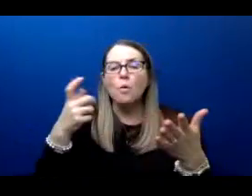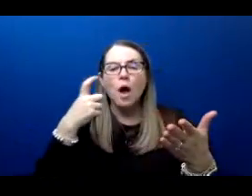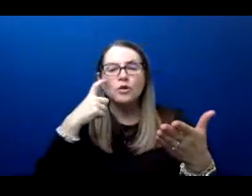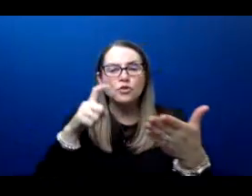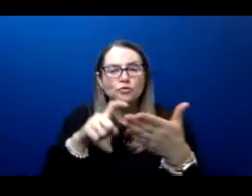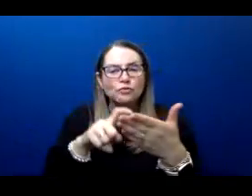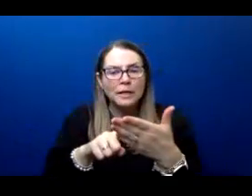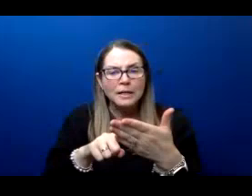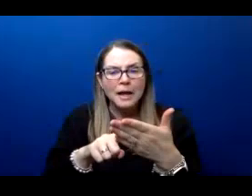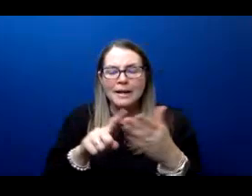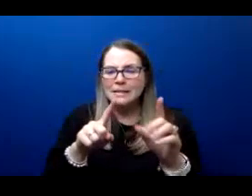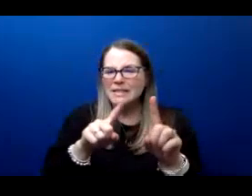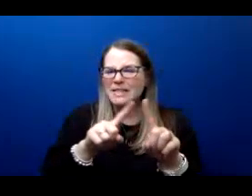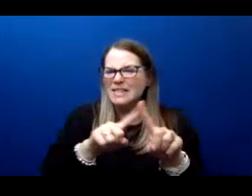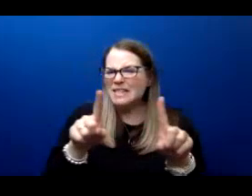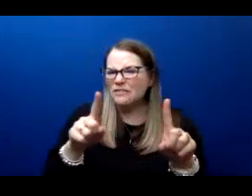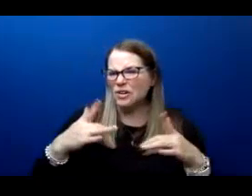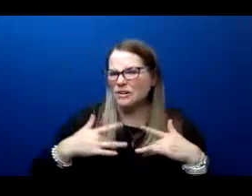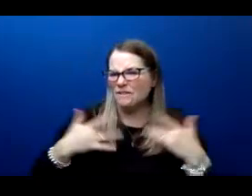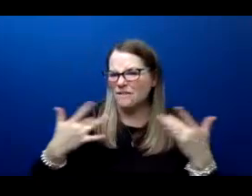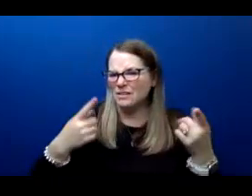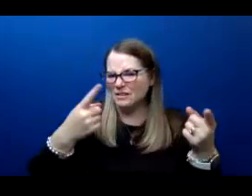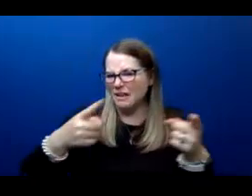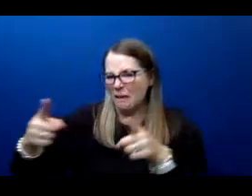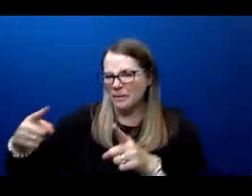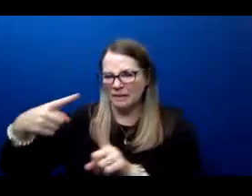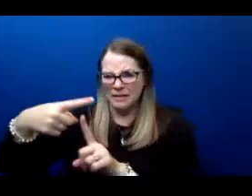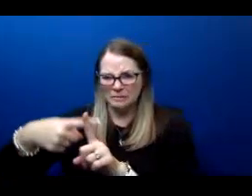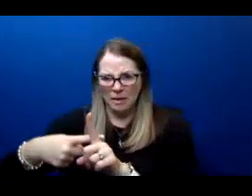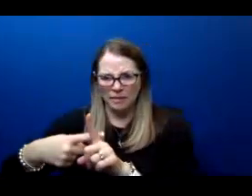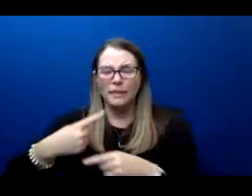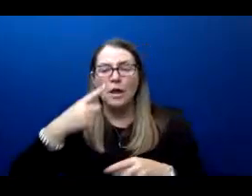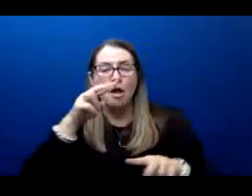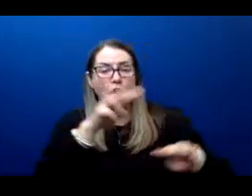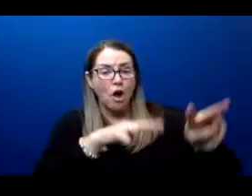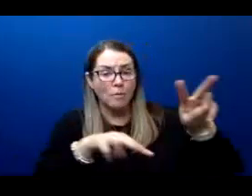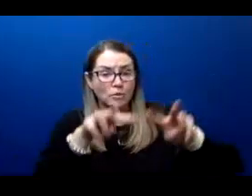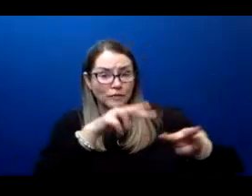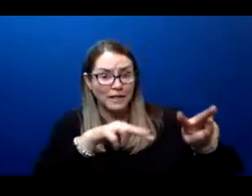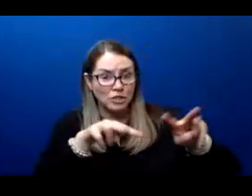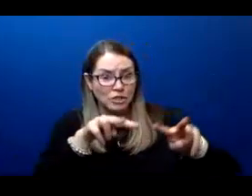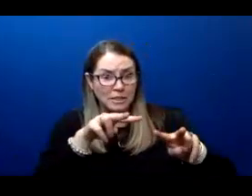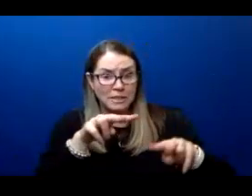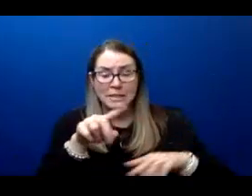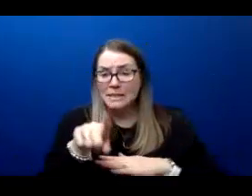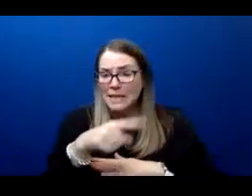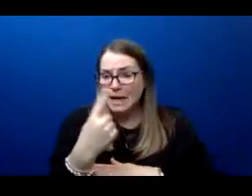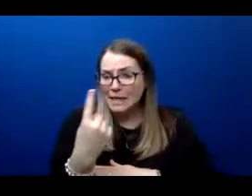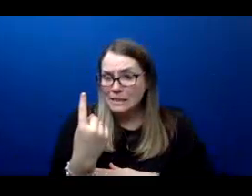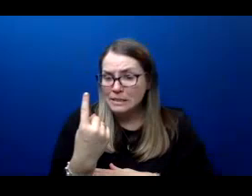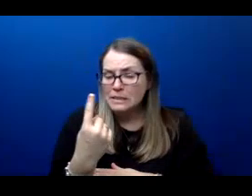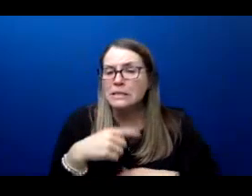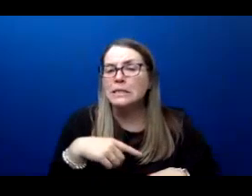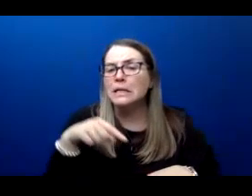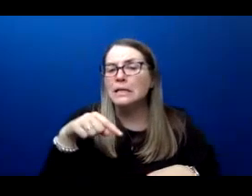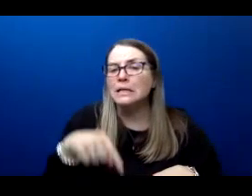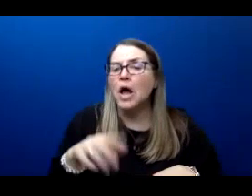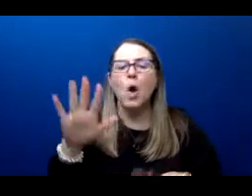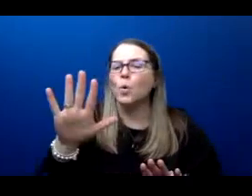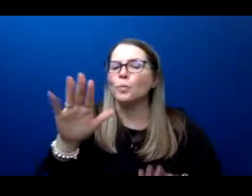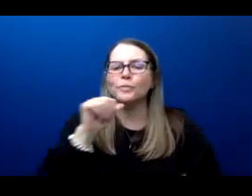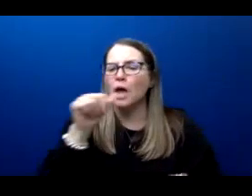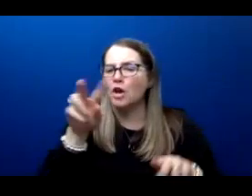few of the different things that are happening this month, whether it be observation days or months. First and foremost, this month is Alzheimer's